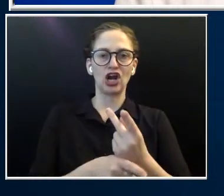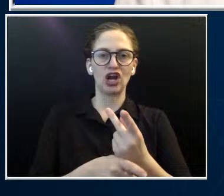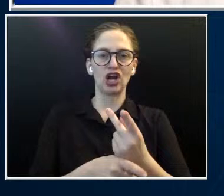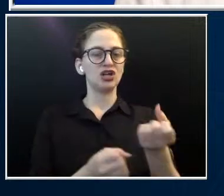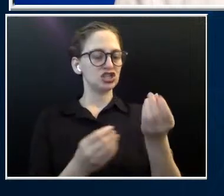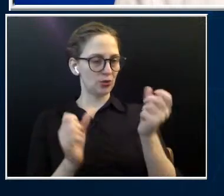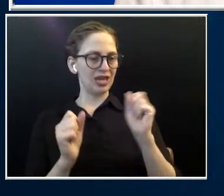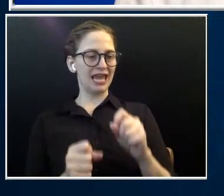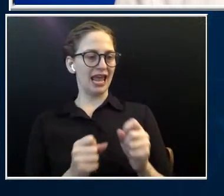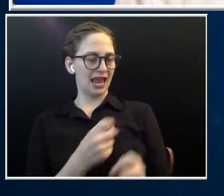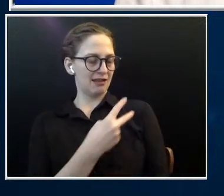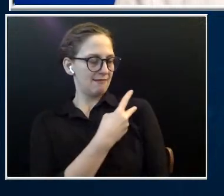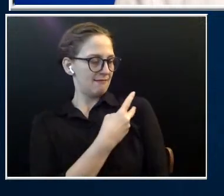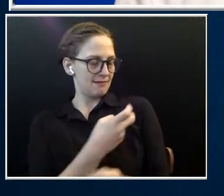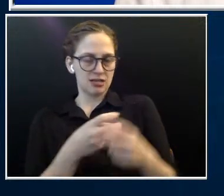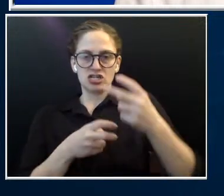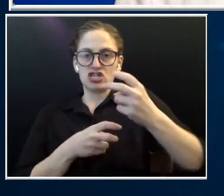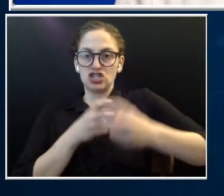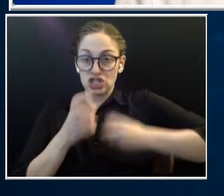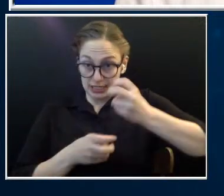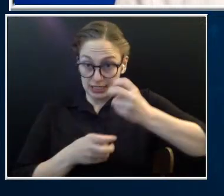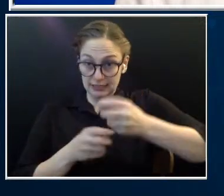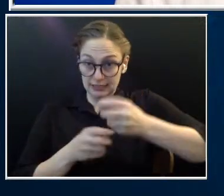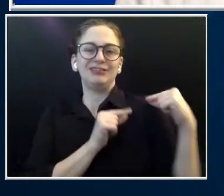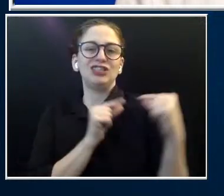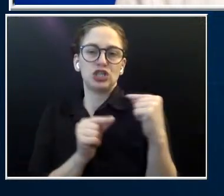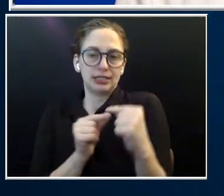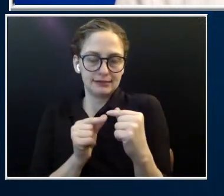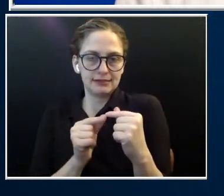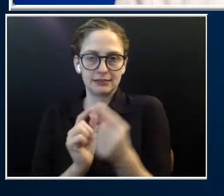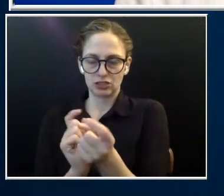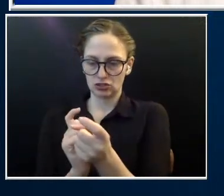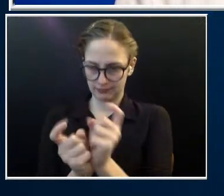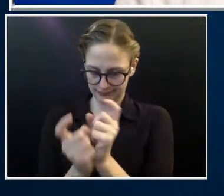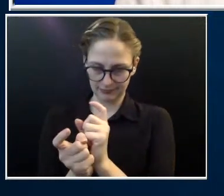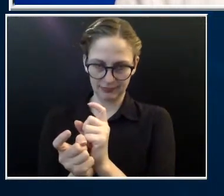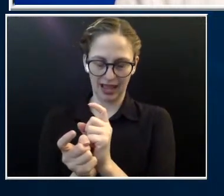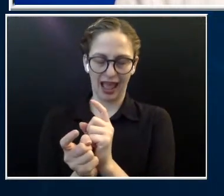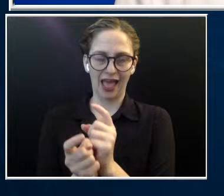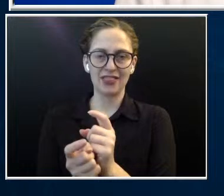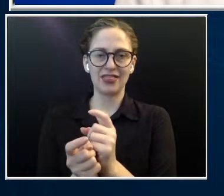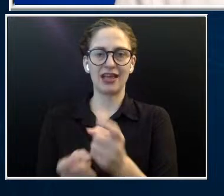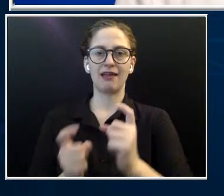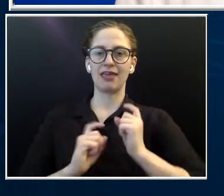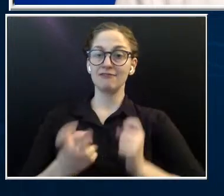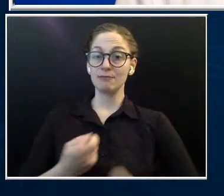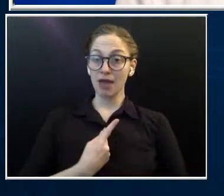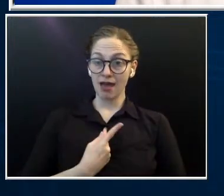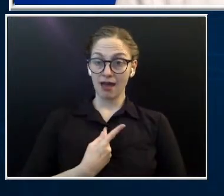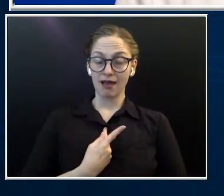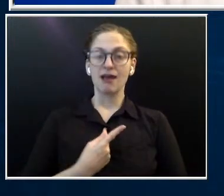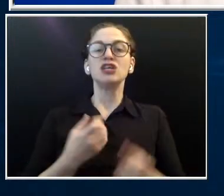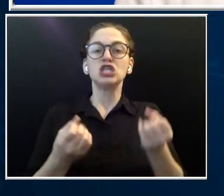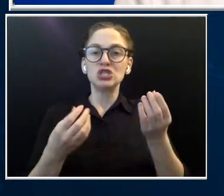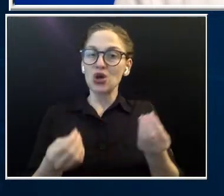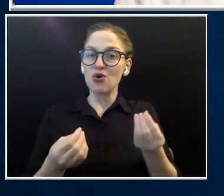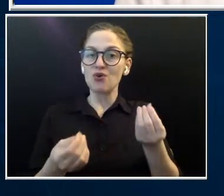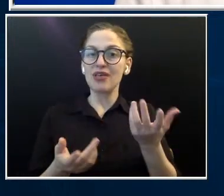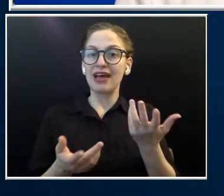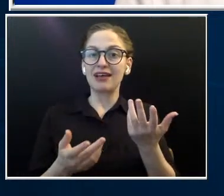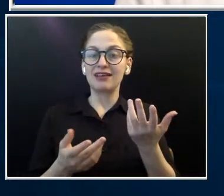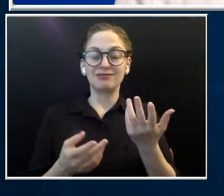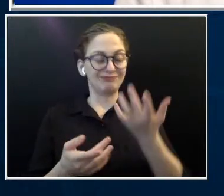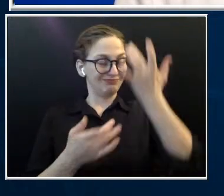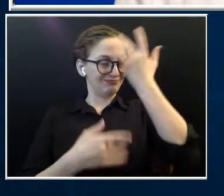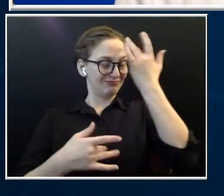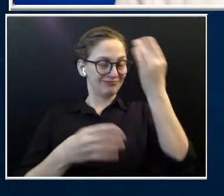can't emphasize enough. This is one of those true inflection points, and it is a remarkable time to be in medicine. Thank